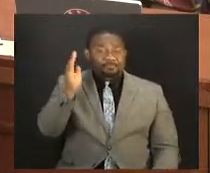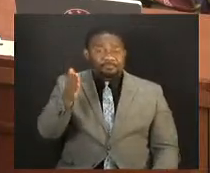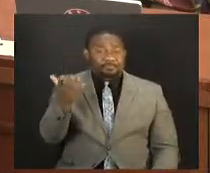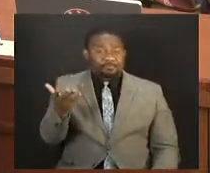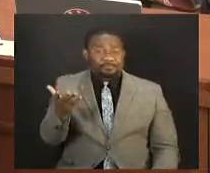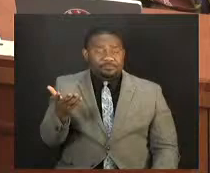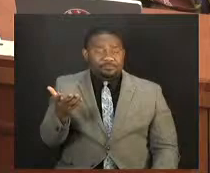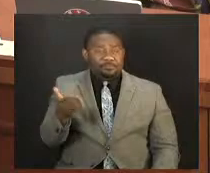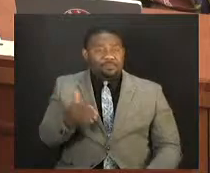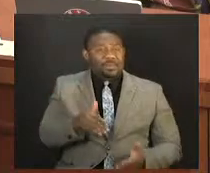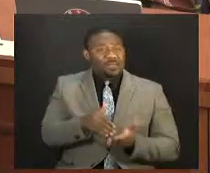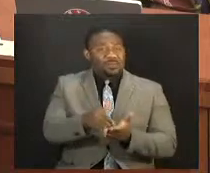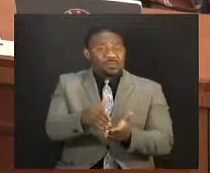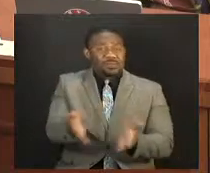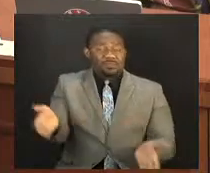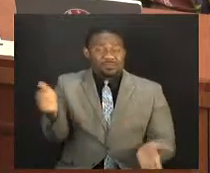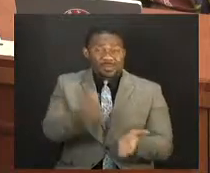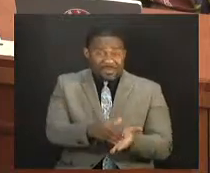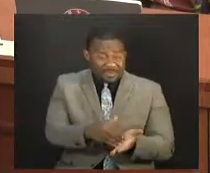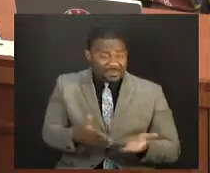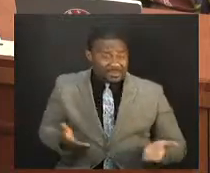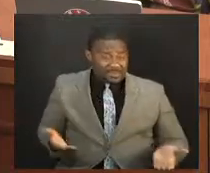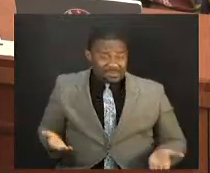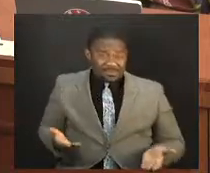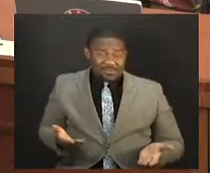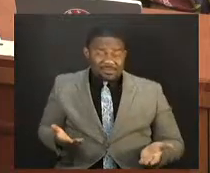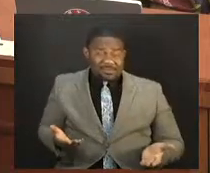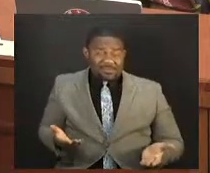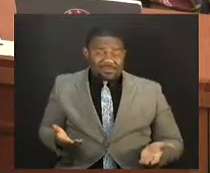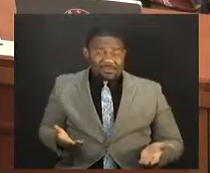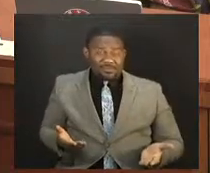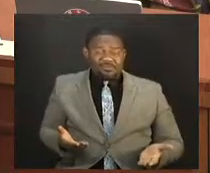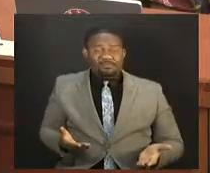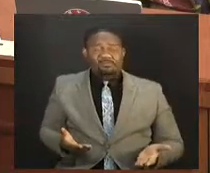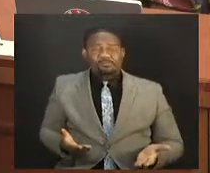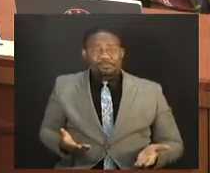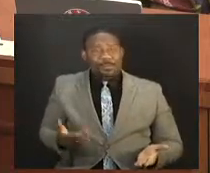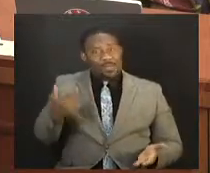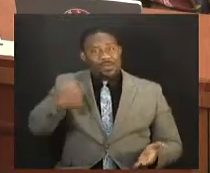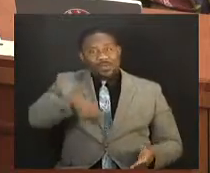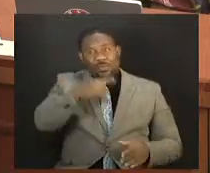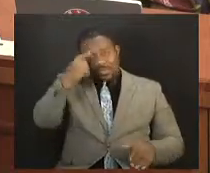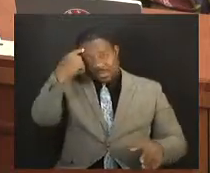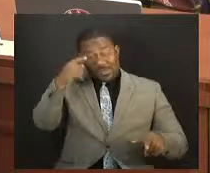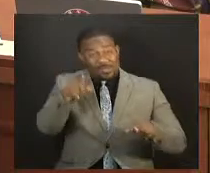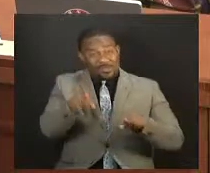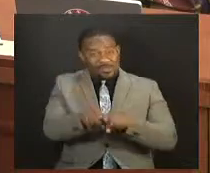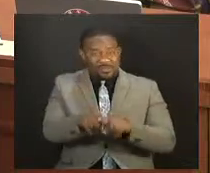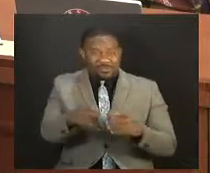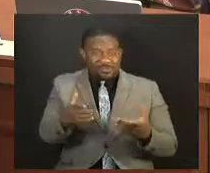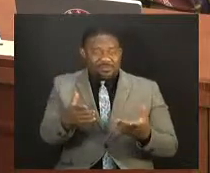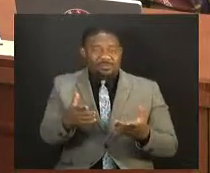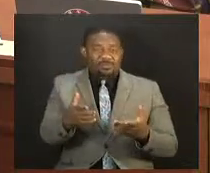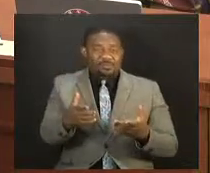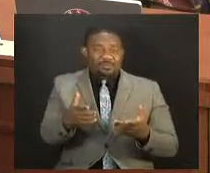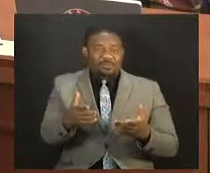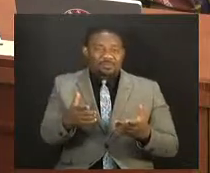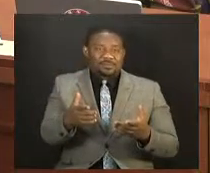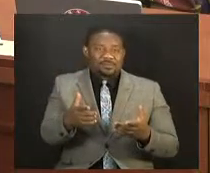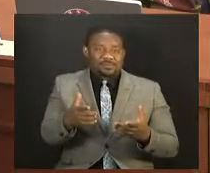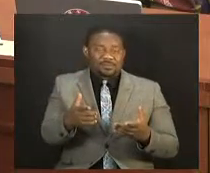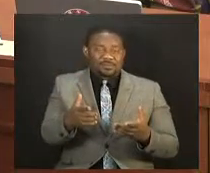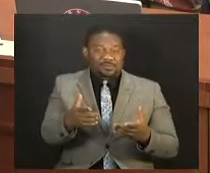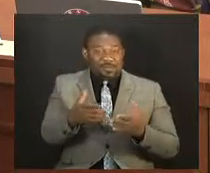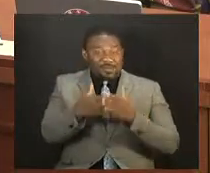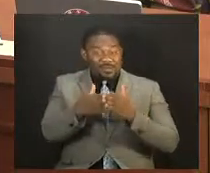I repeated it. I indicated that at Business Committee, it was agreed unanimously that the